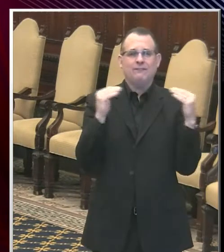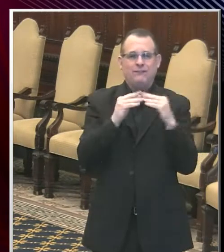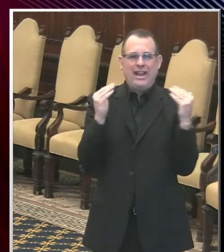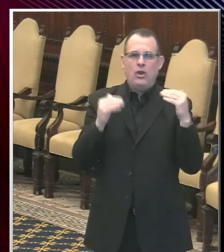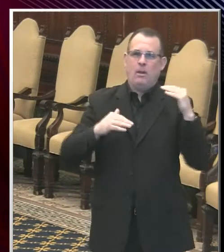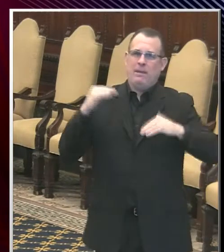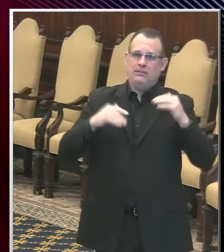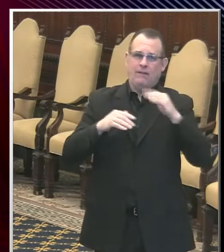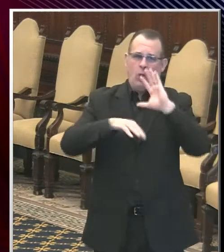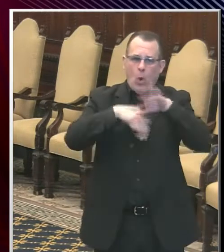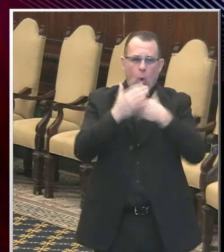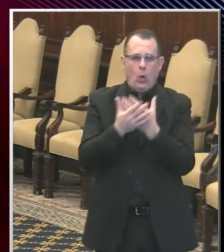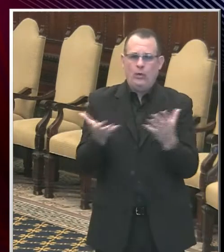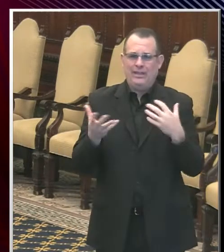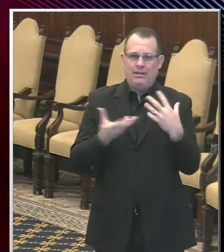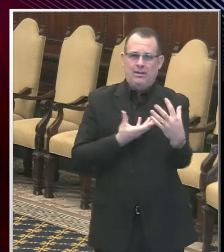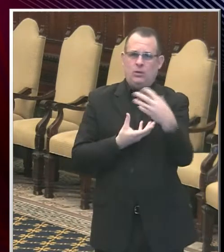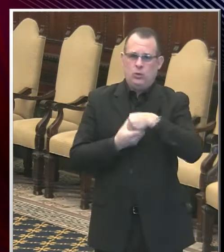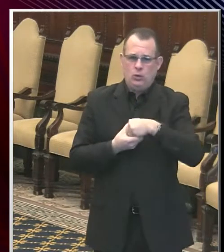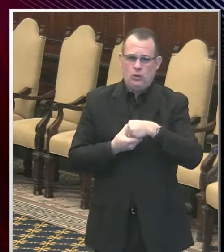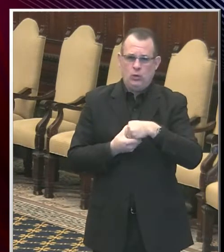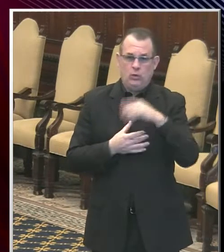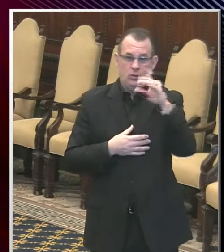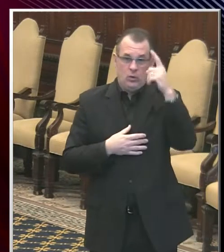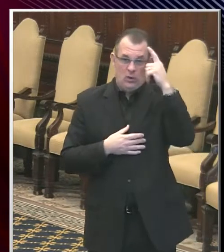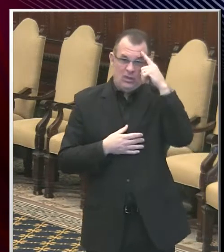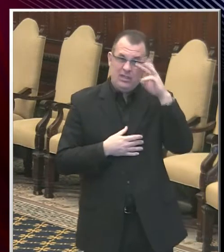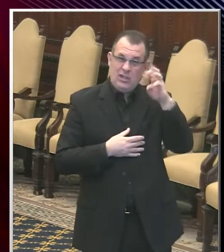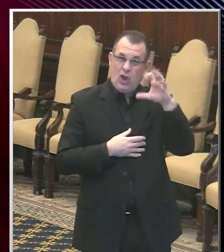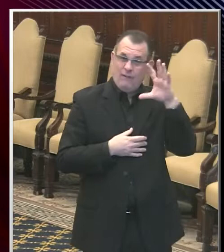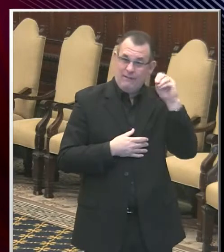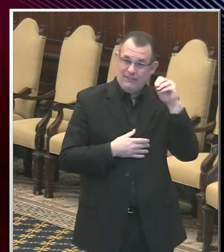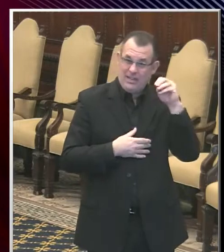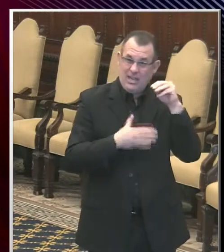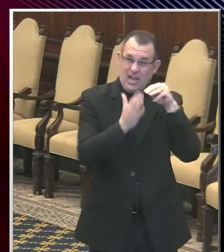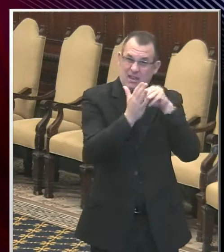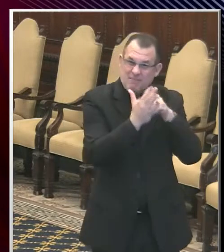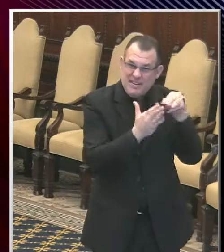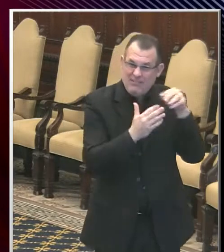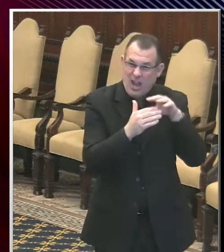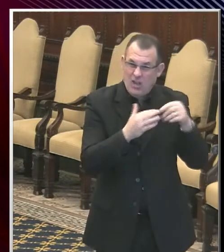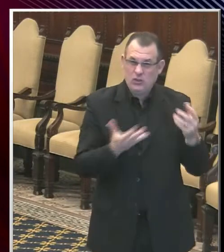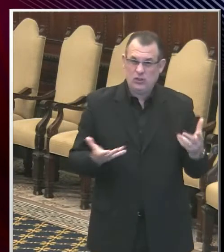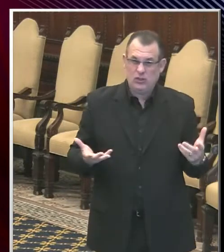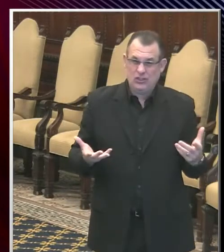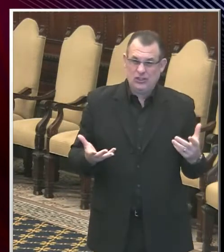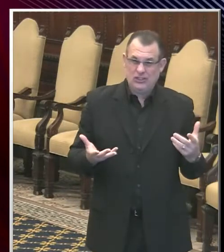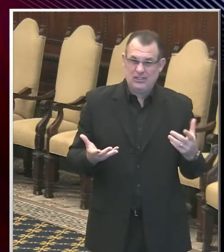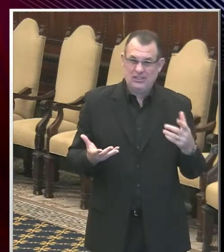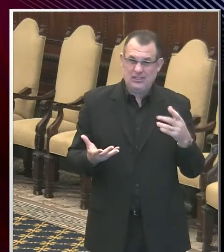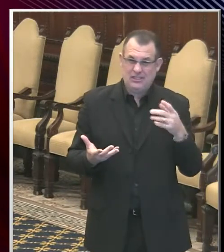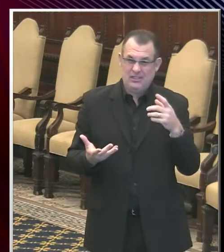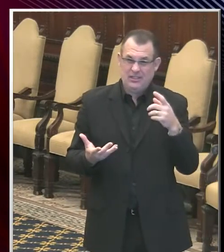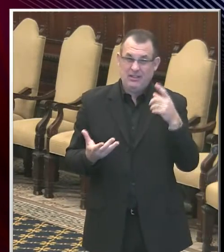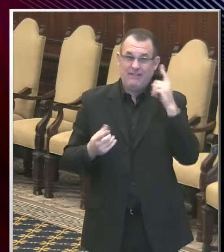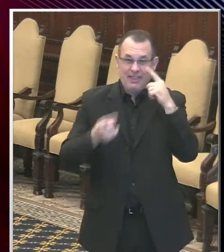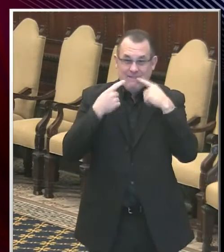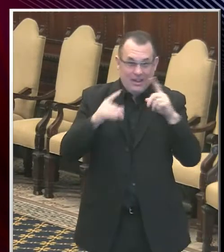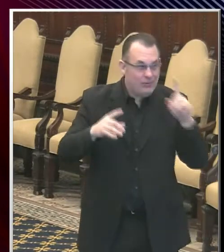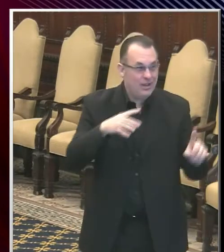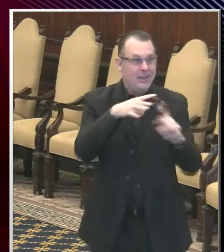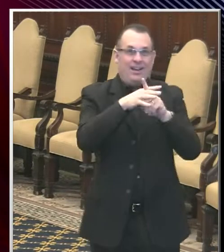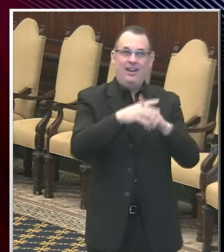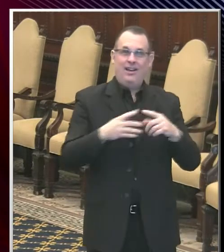there's $650 million in efficiencies, they really don't know what they're talking about. And just a follow up to that, would